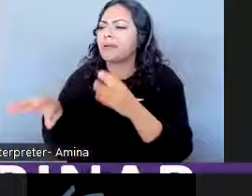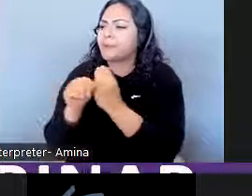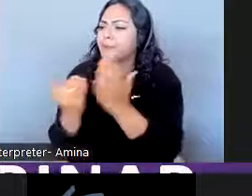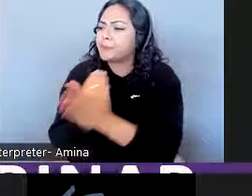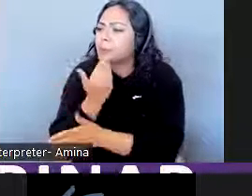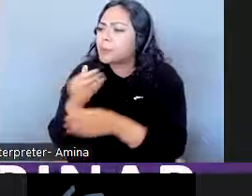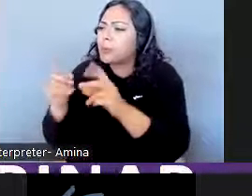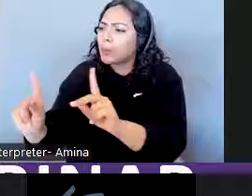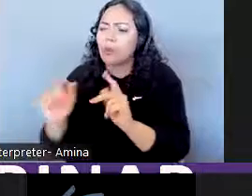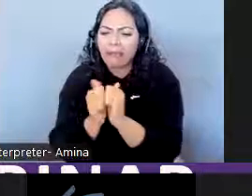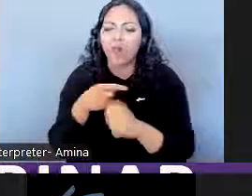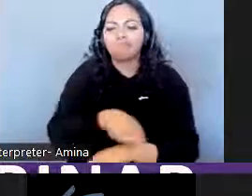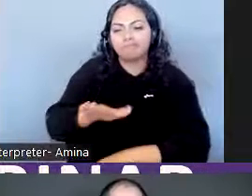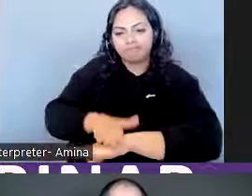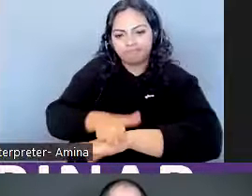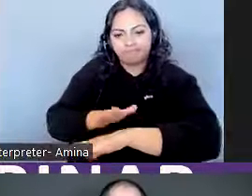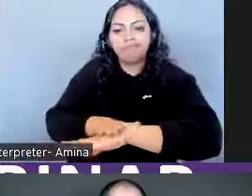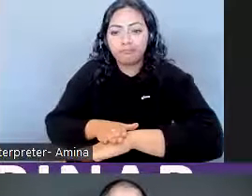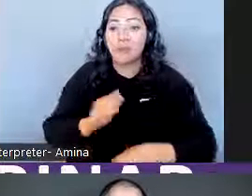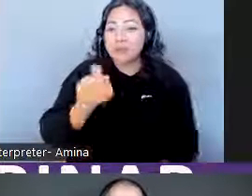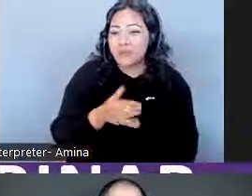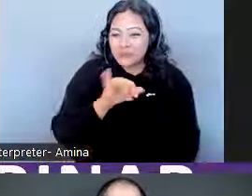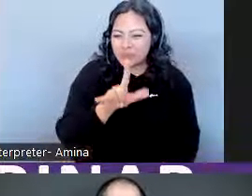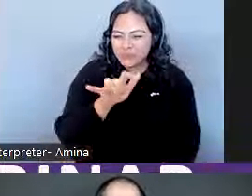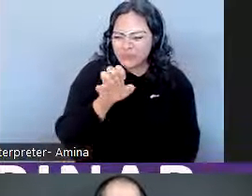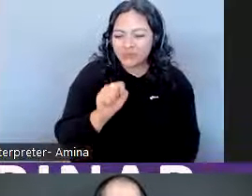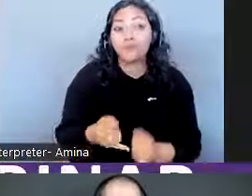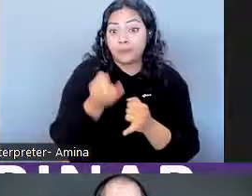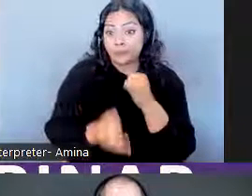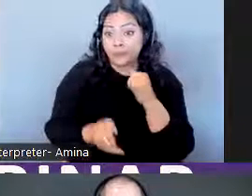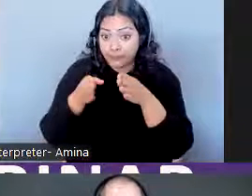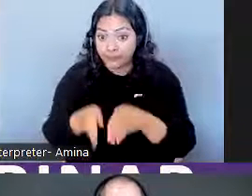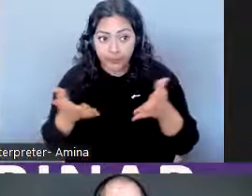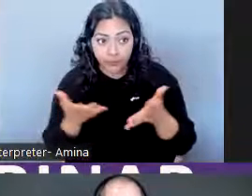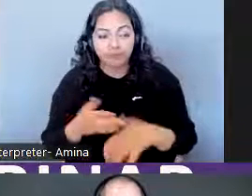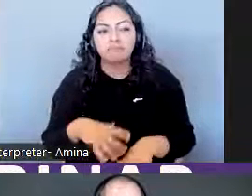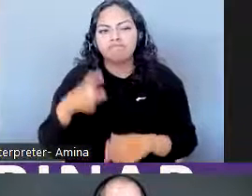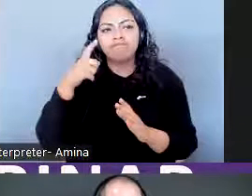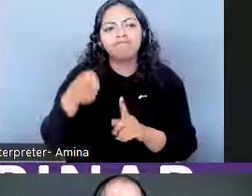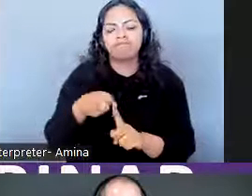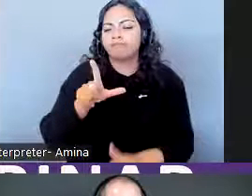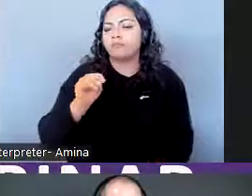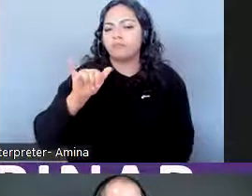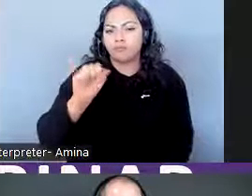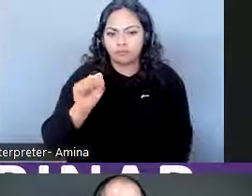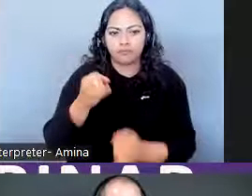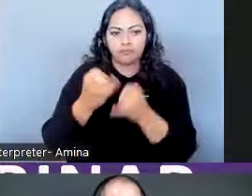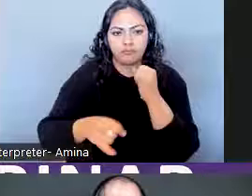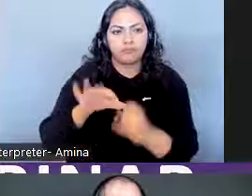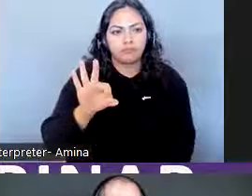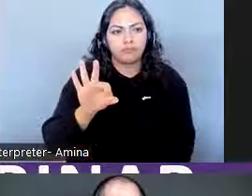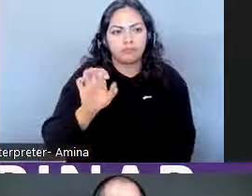progress. So welcome, Jules. And lastly, we have Lois Ferris, who's an older